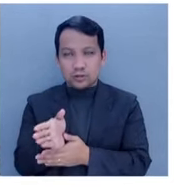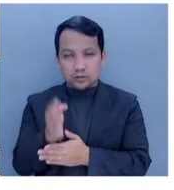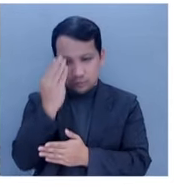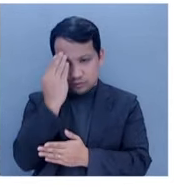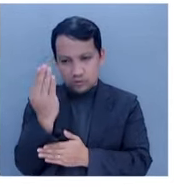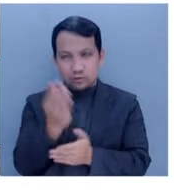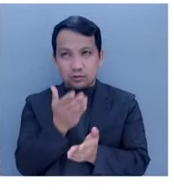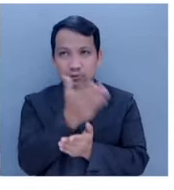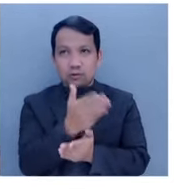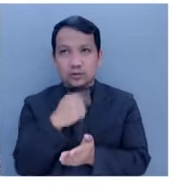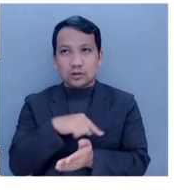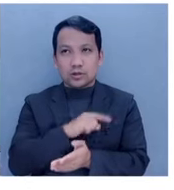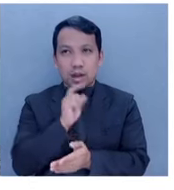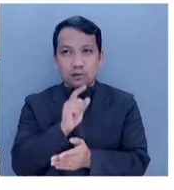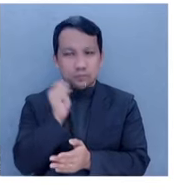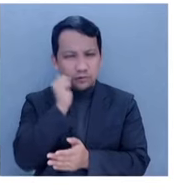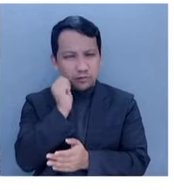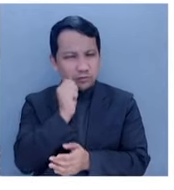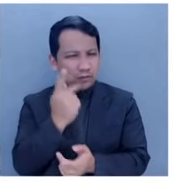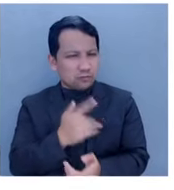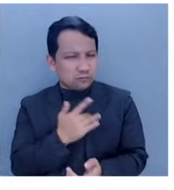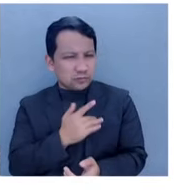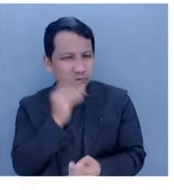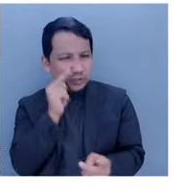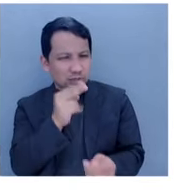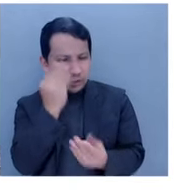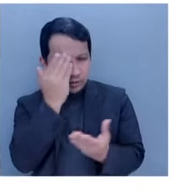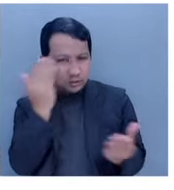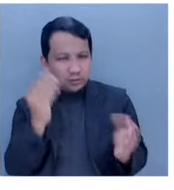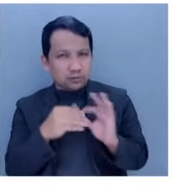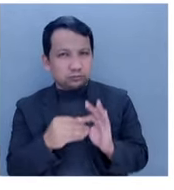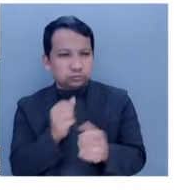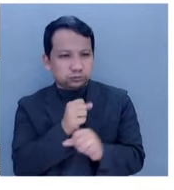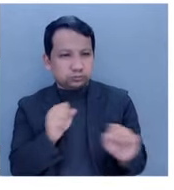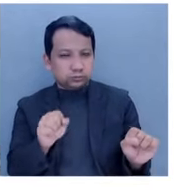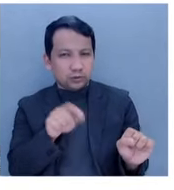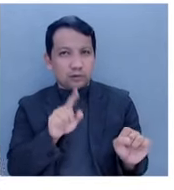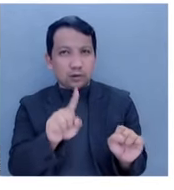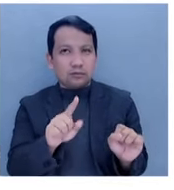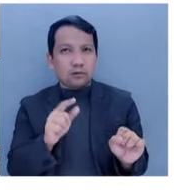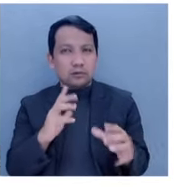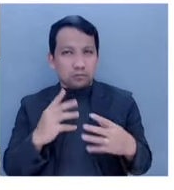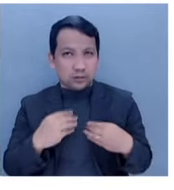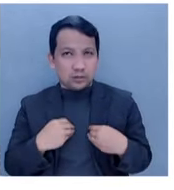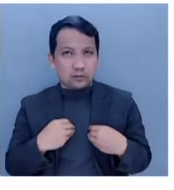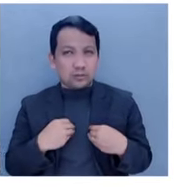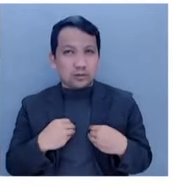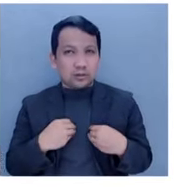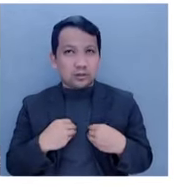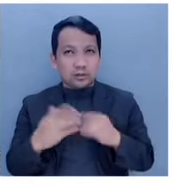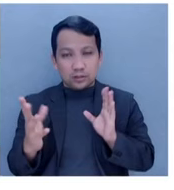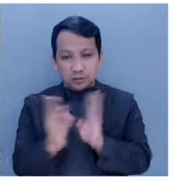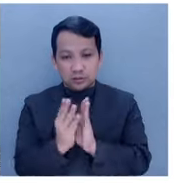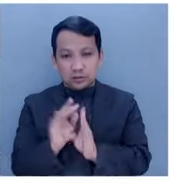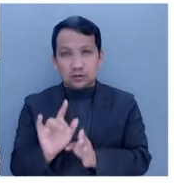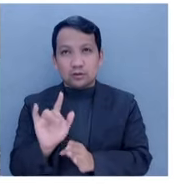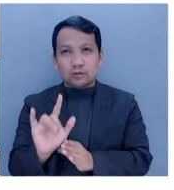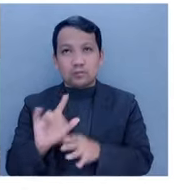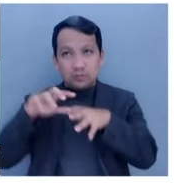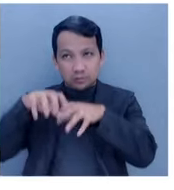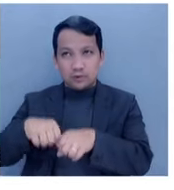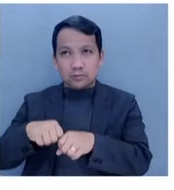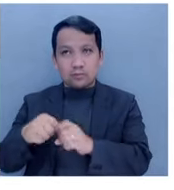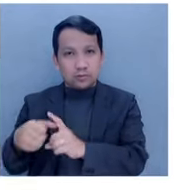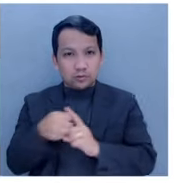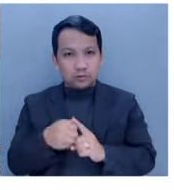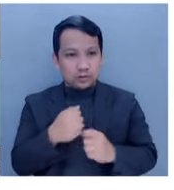to the military and get the girls, because I fear for their safety and their lives now that they have admitted in front of the media that they were abducted and the